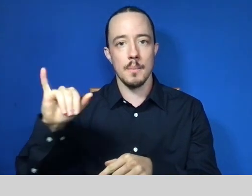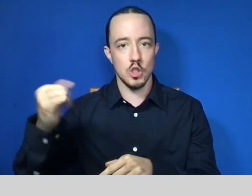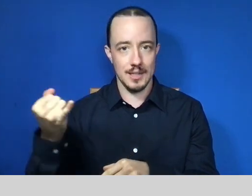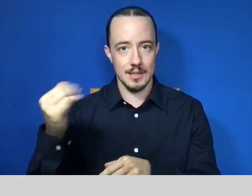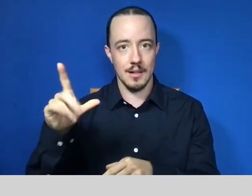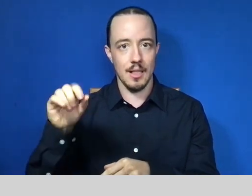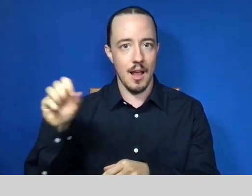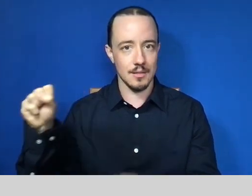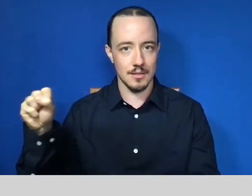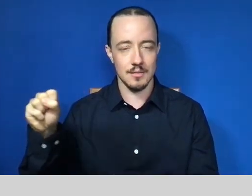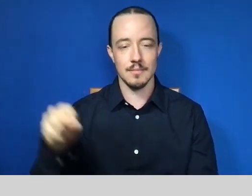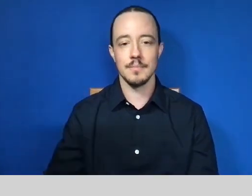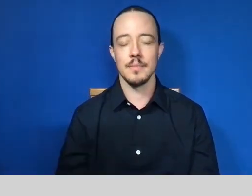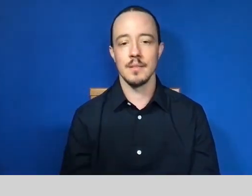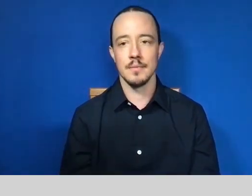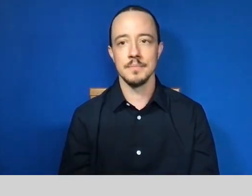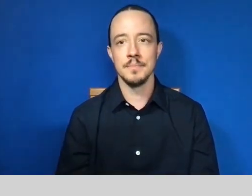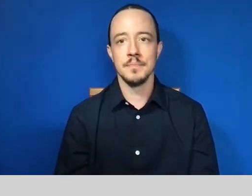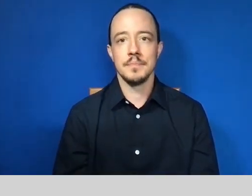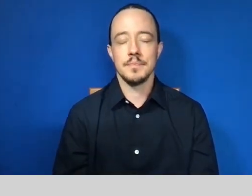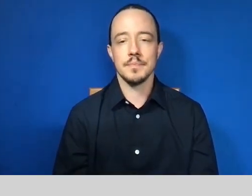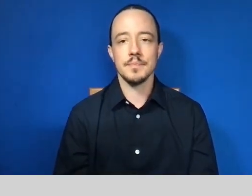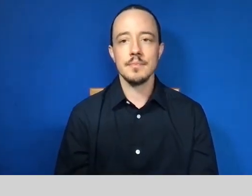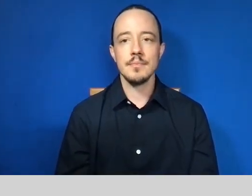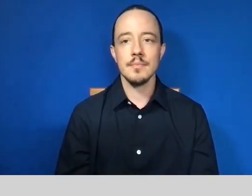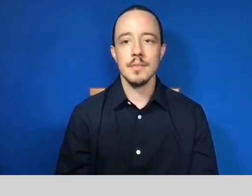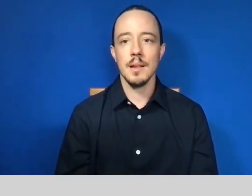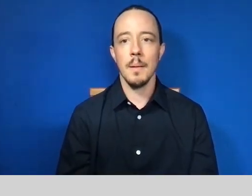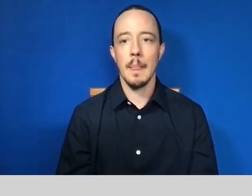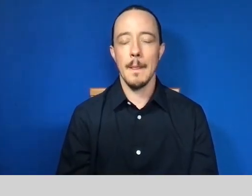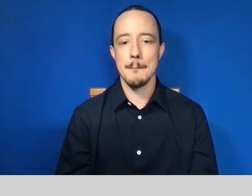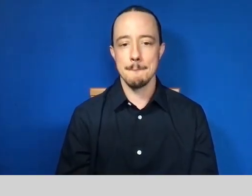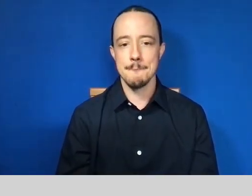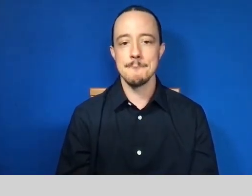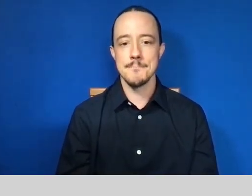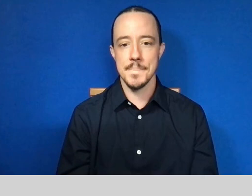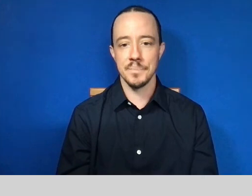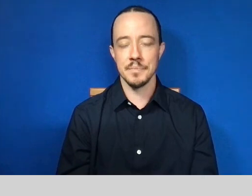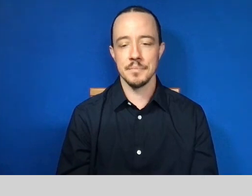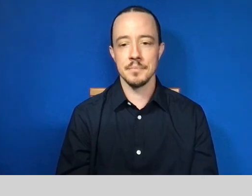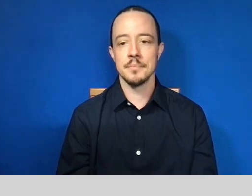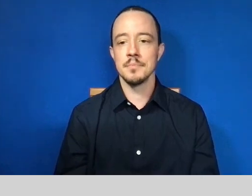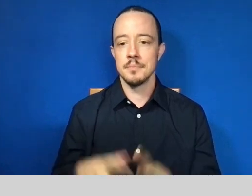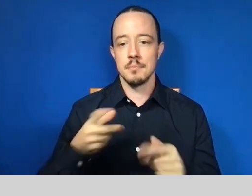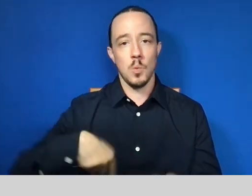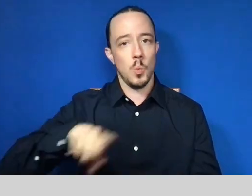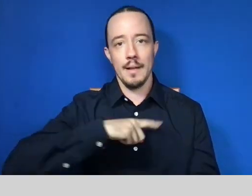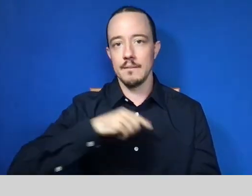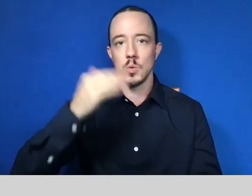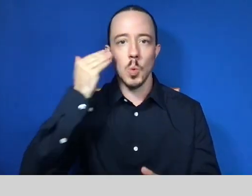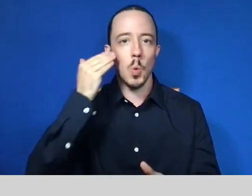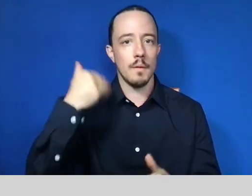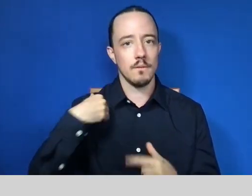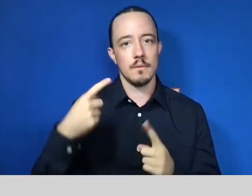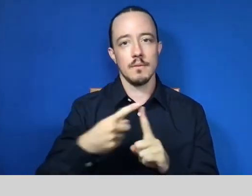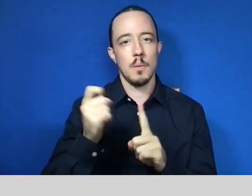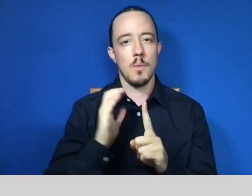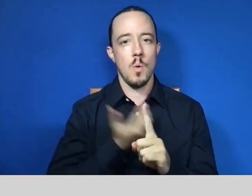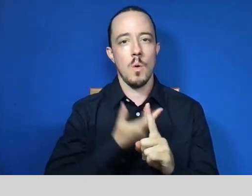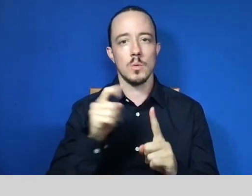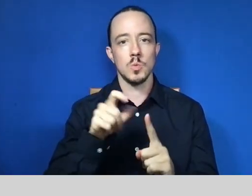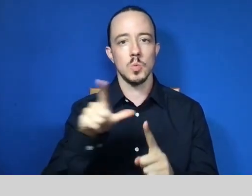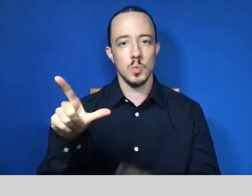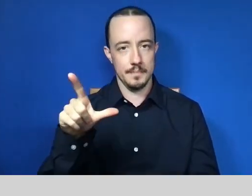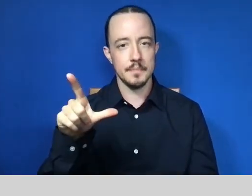object of the class that was inherited from the enum, but we know this from our